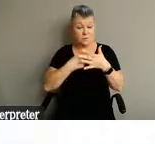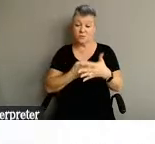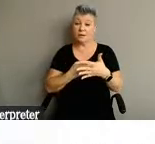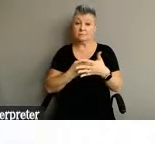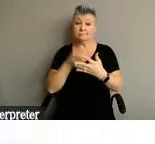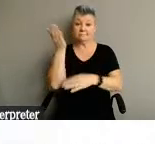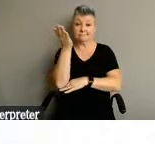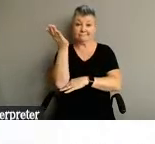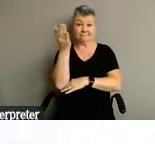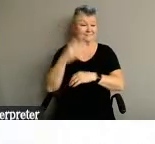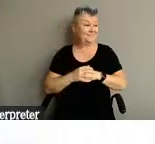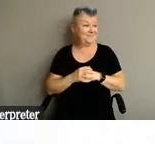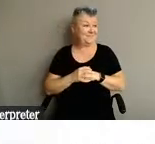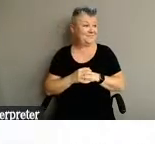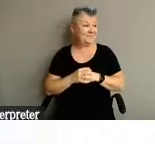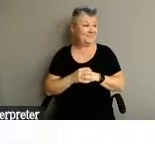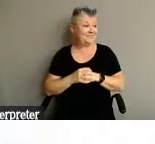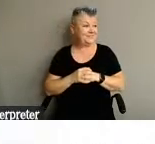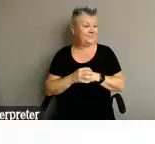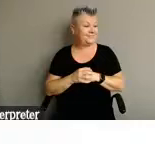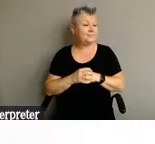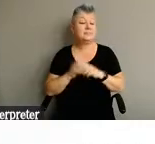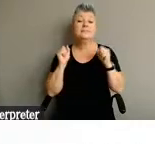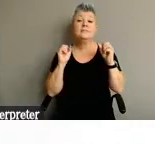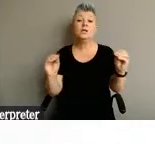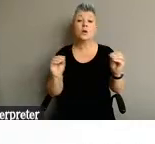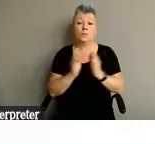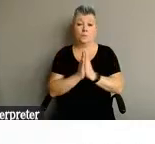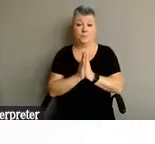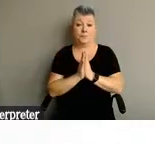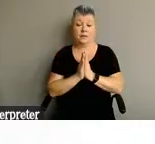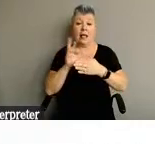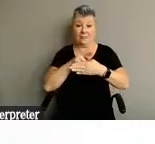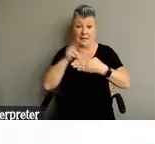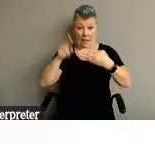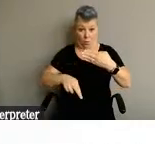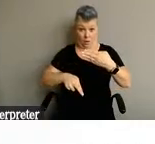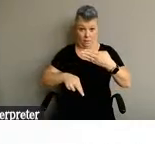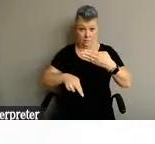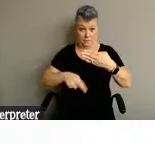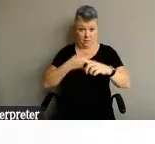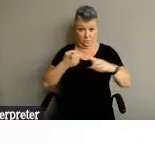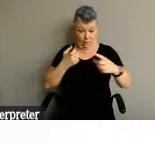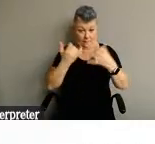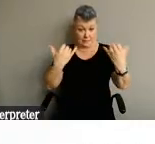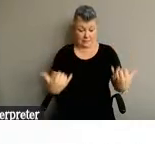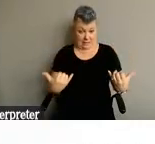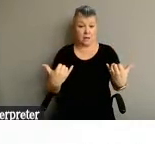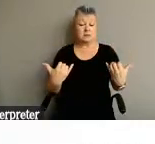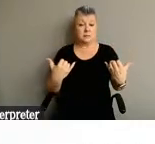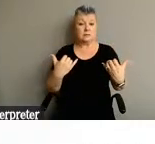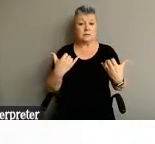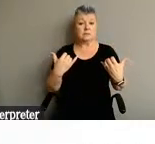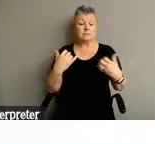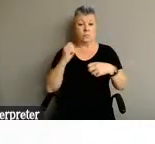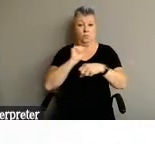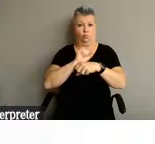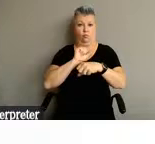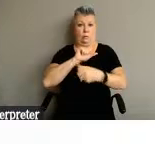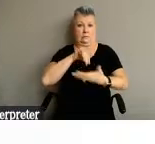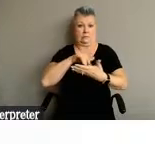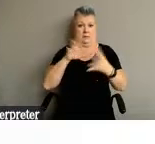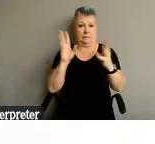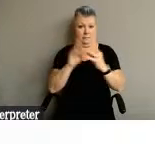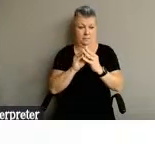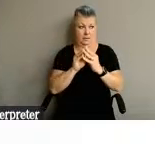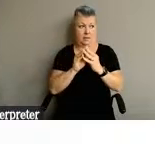tonight. All right. So the outcomes of today's work study session will include, and I'm going